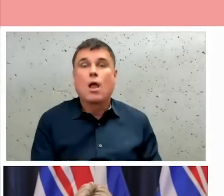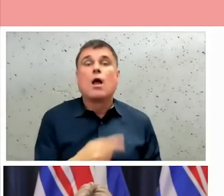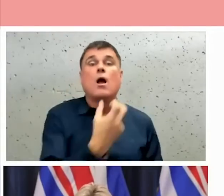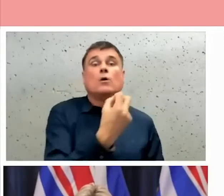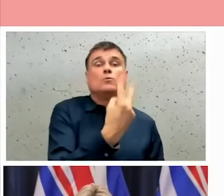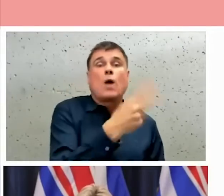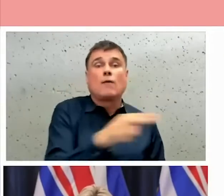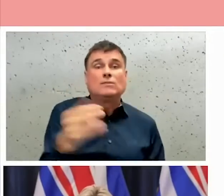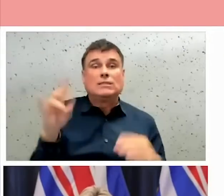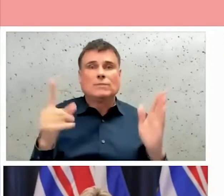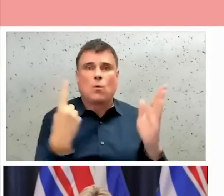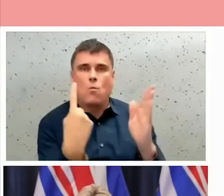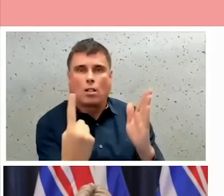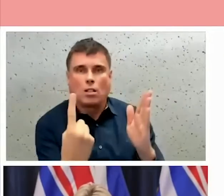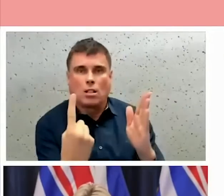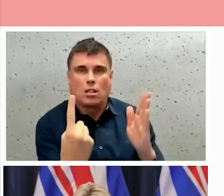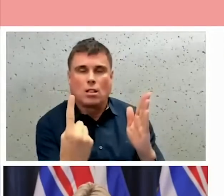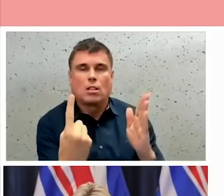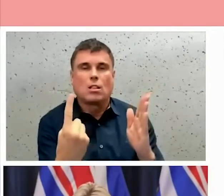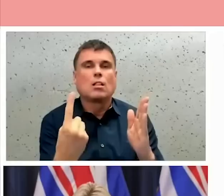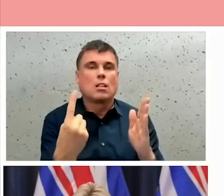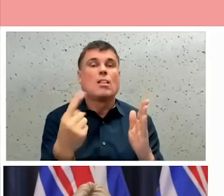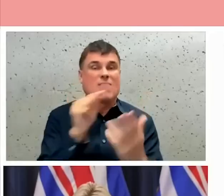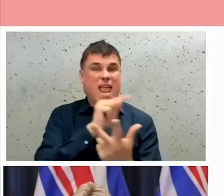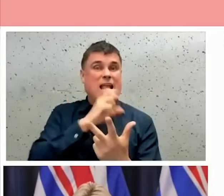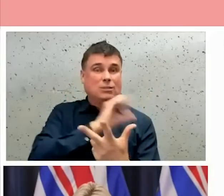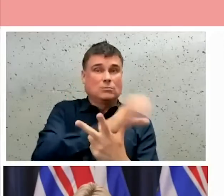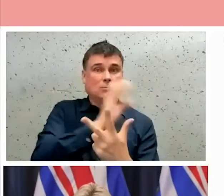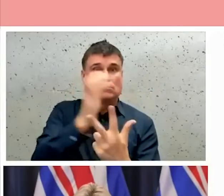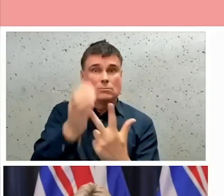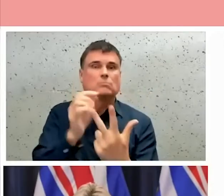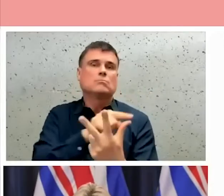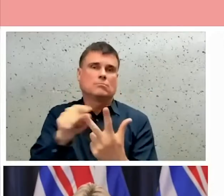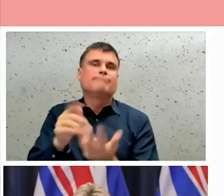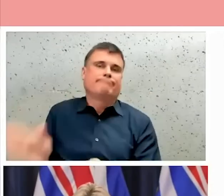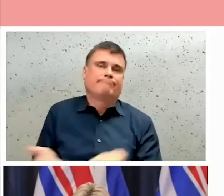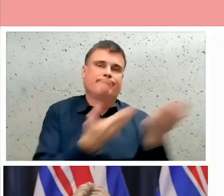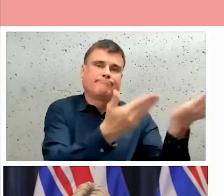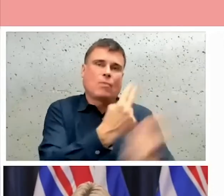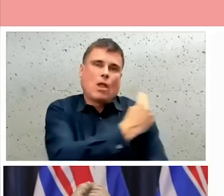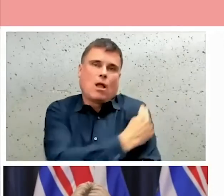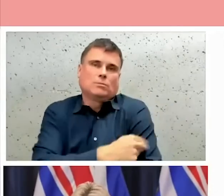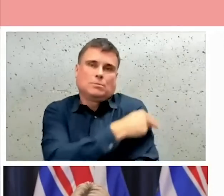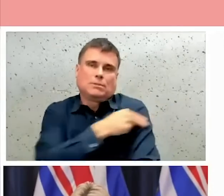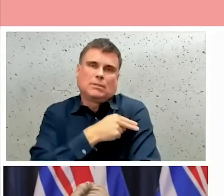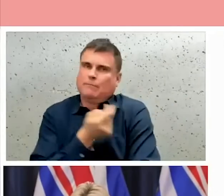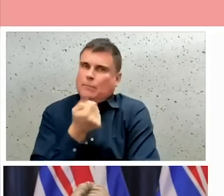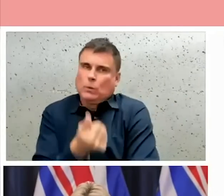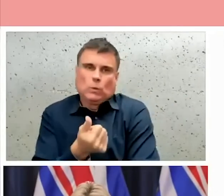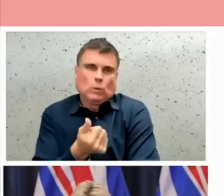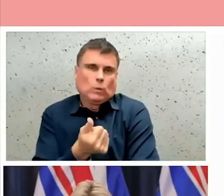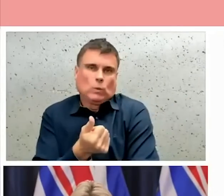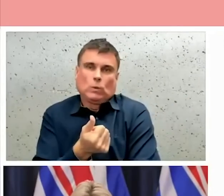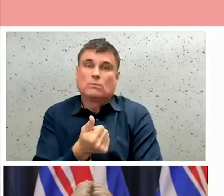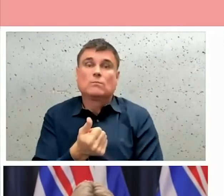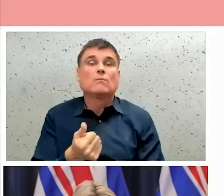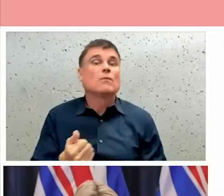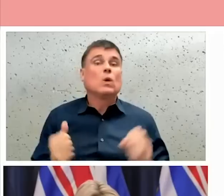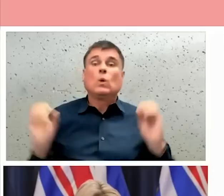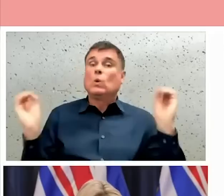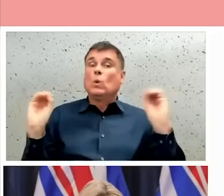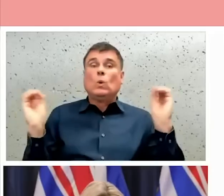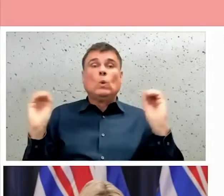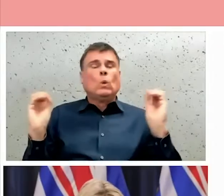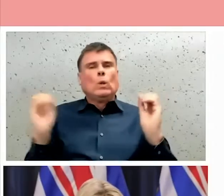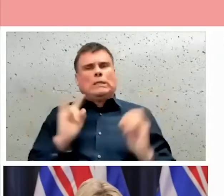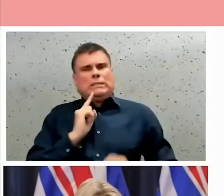to hospital. And there were no admissions in the school-age children to ICU in the past week.